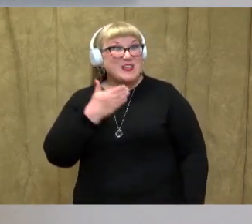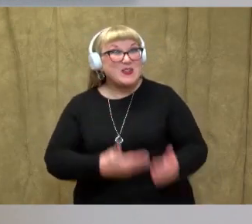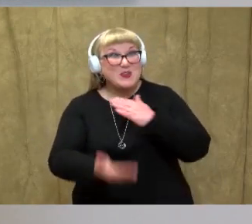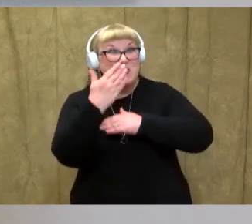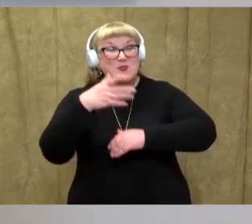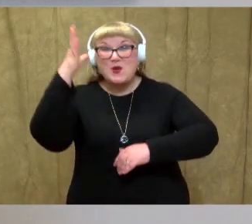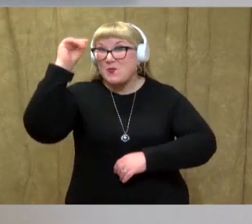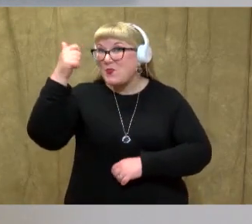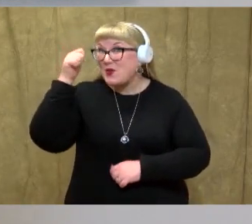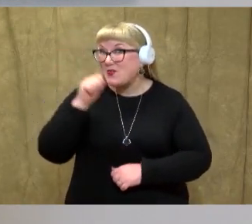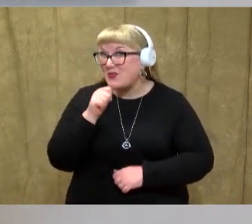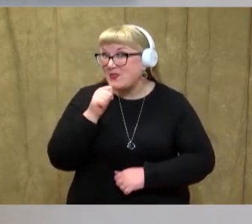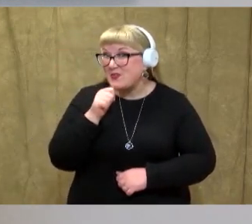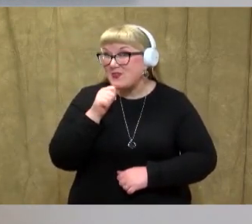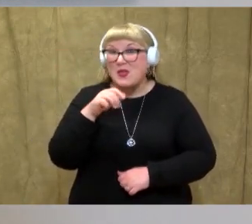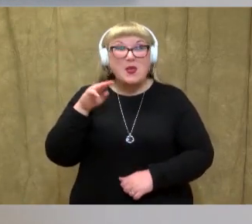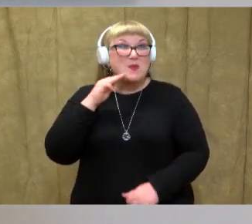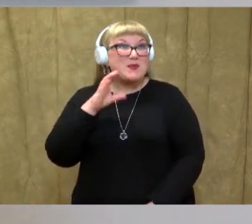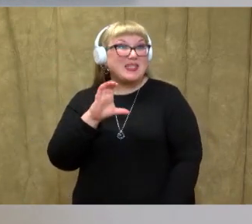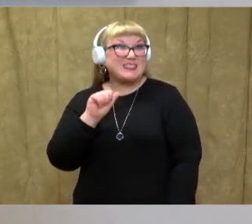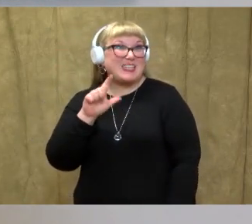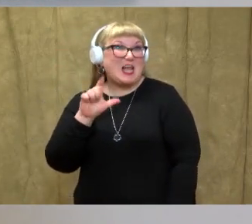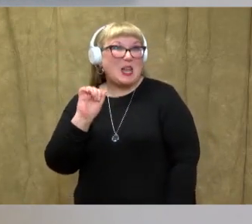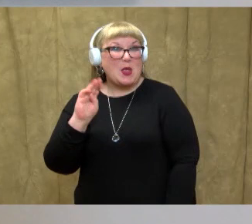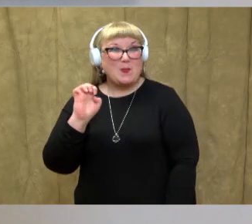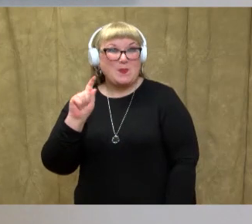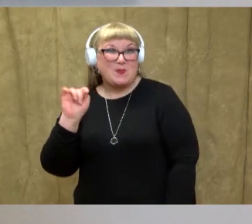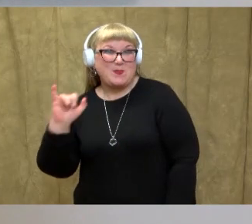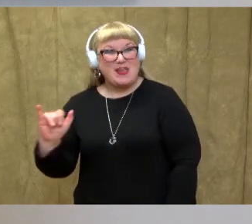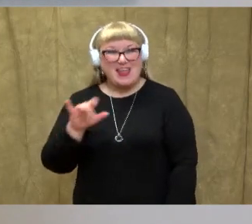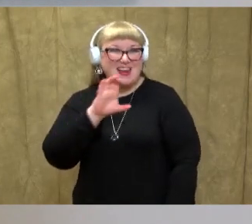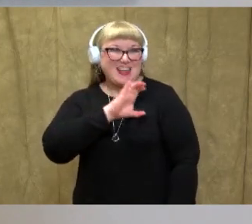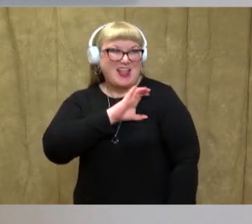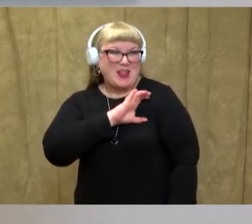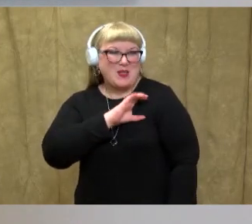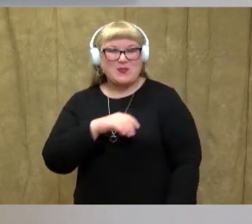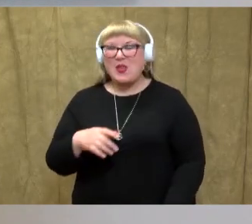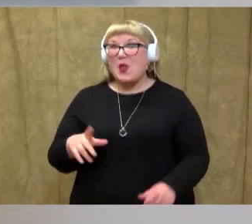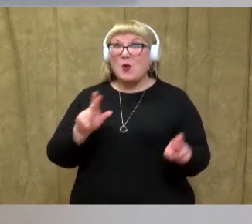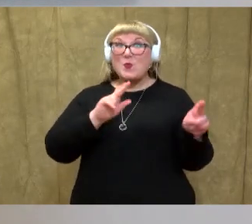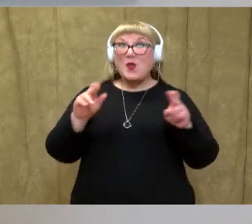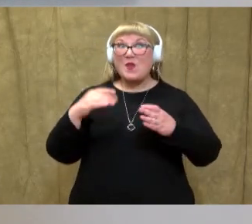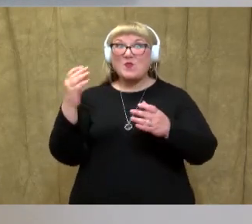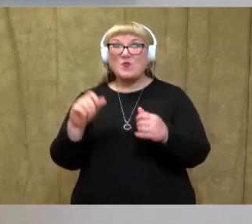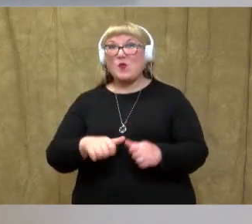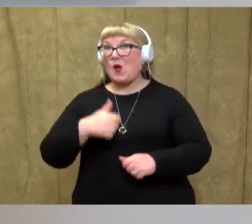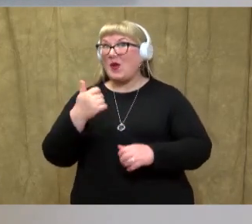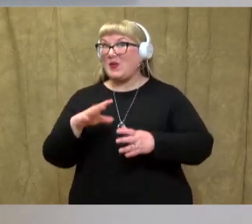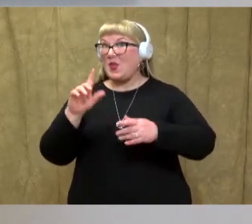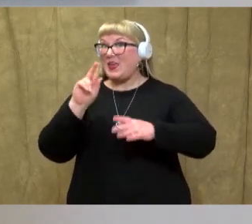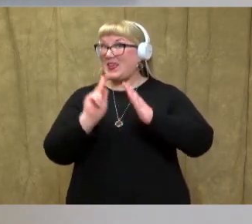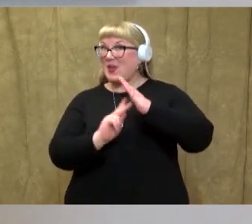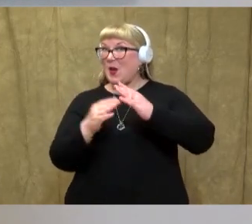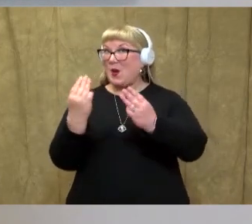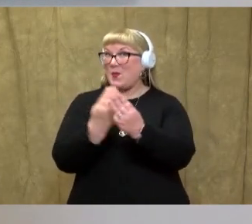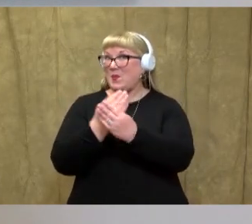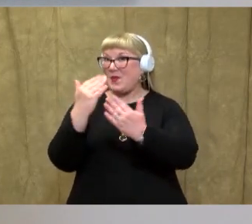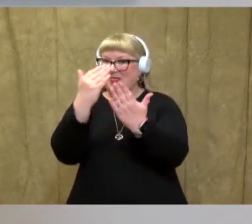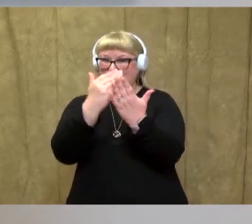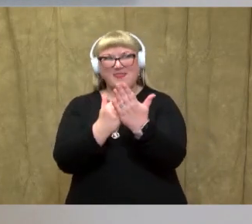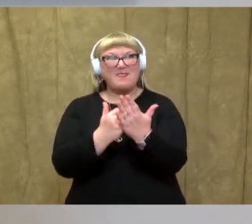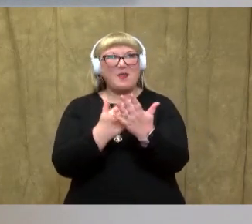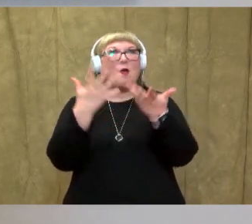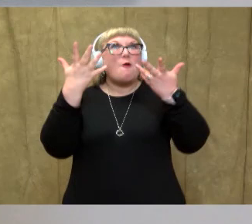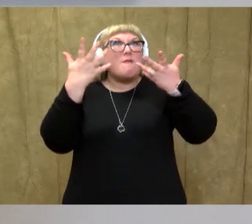Good morning, boys and girls. It's Miss Calametti again here for another kindergarten math lesson. And we have finished all